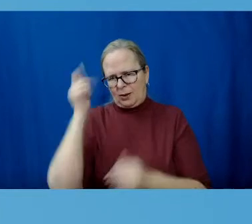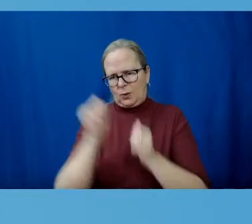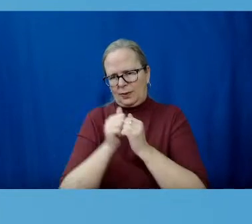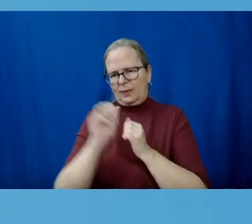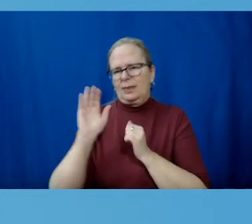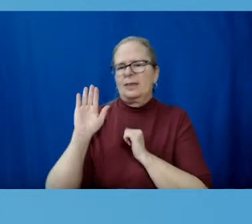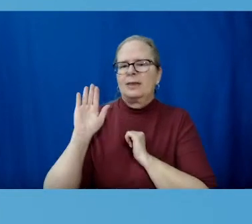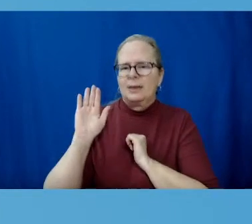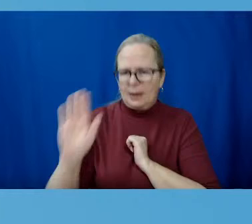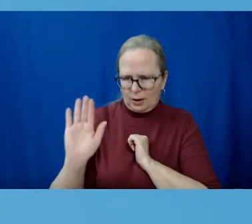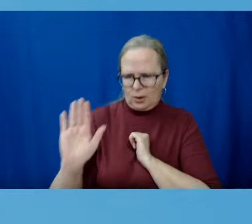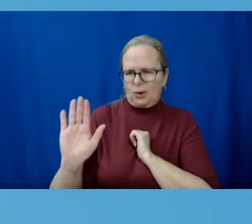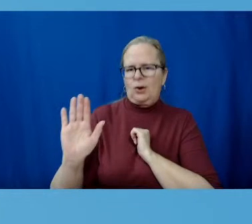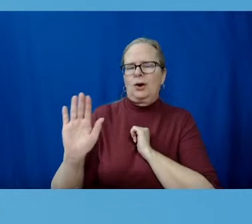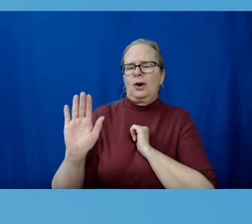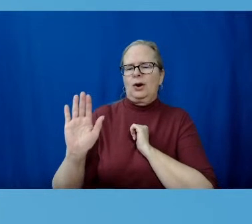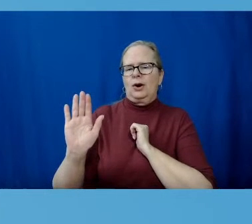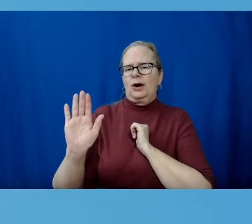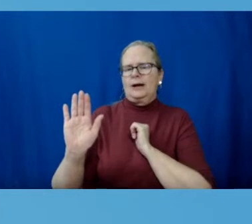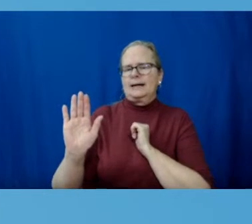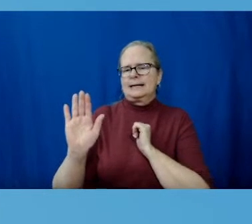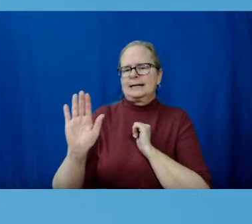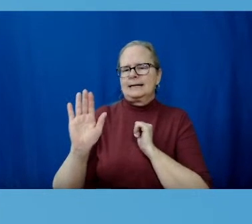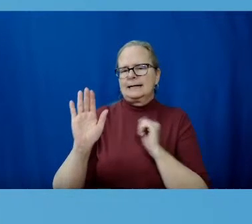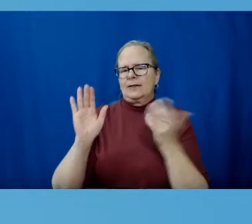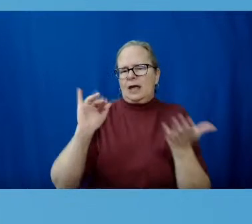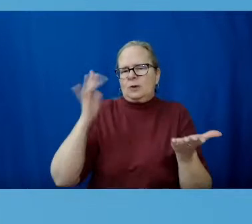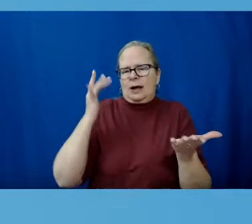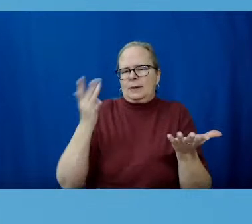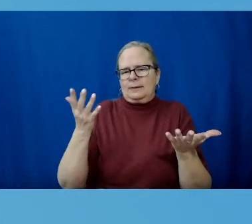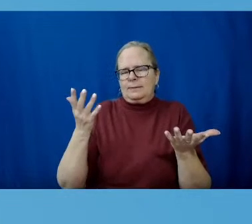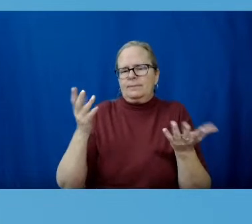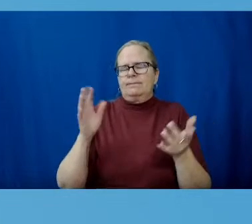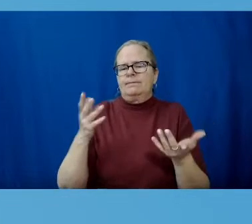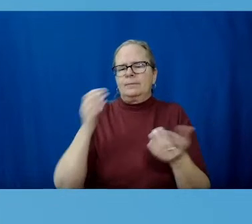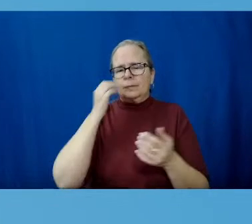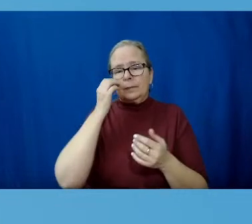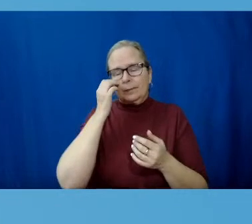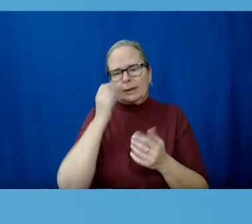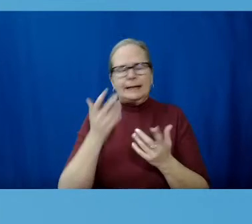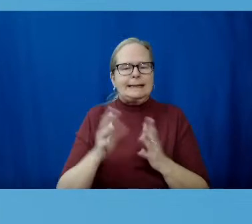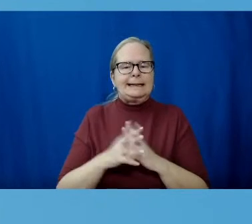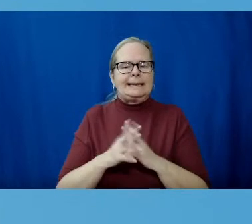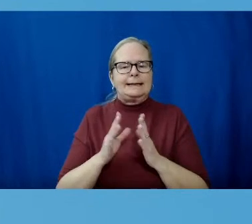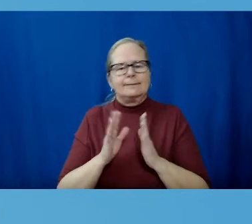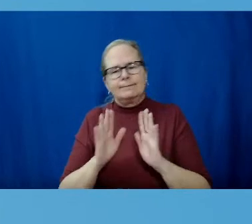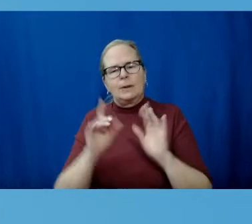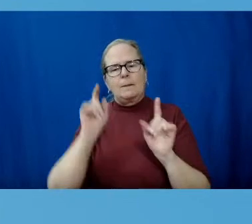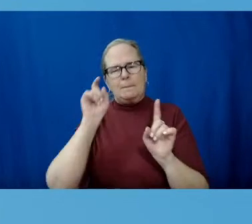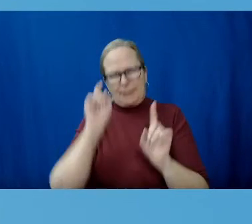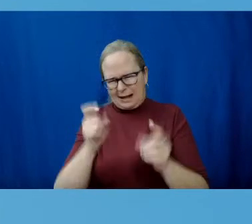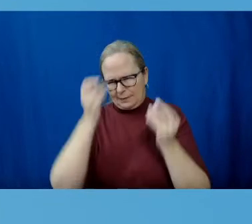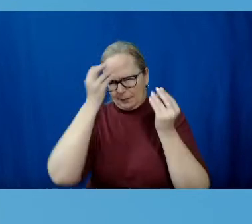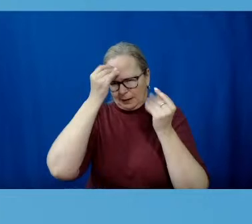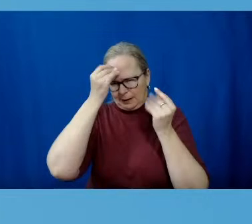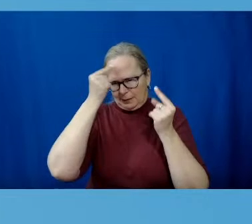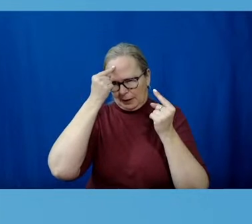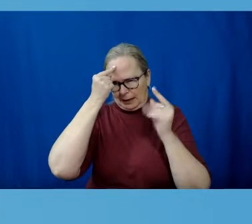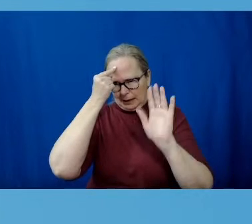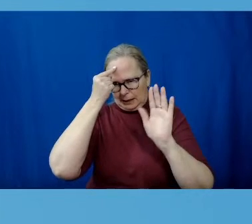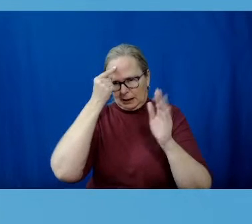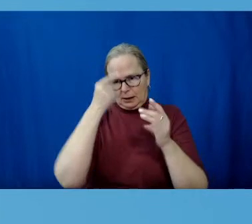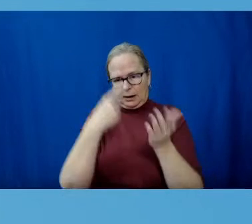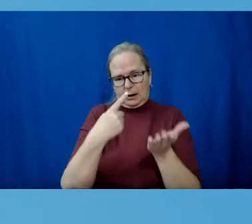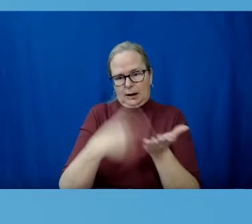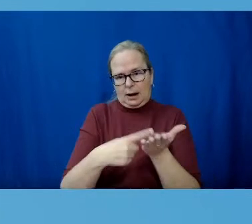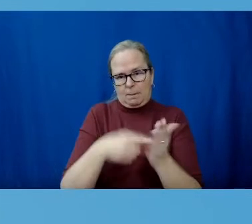consider how, in terms of the discussion we were having before about how we manage a pandemic and who has authority, we really need to